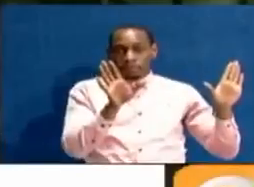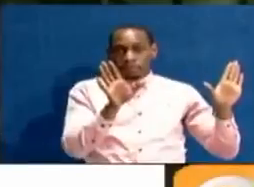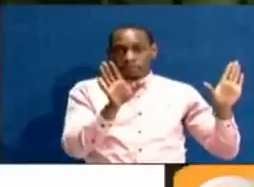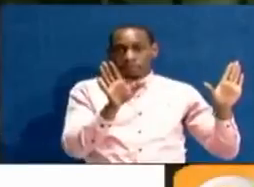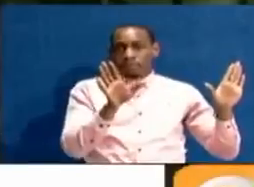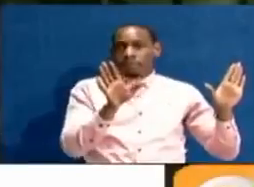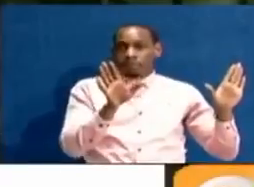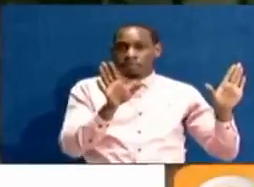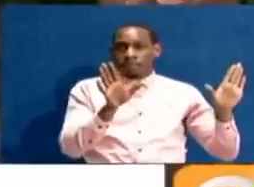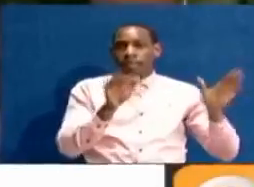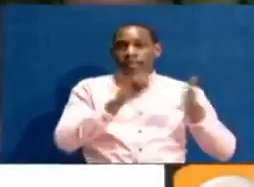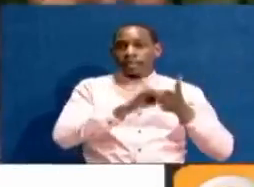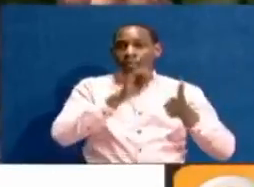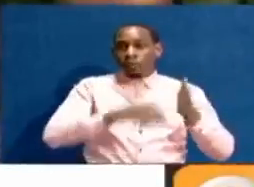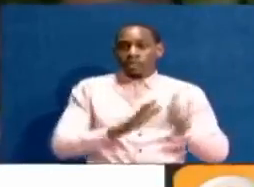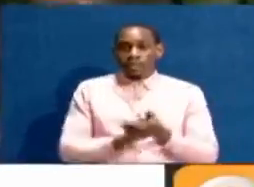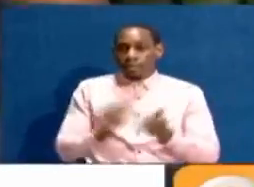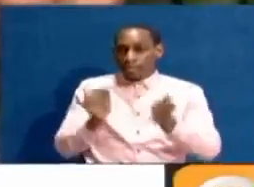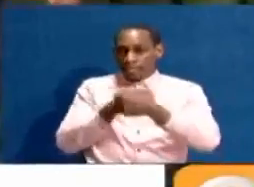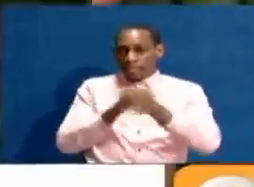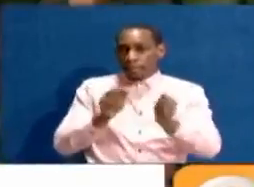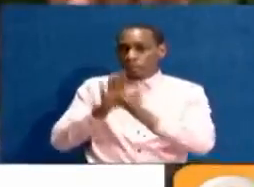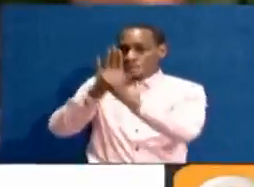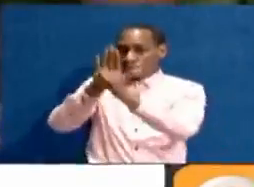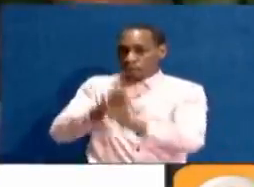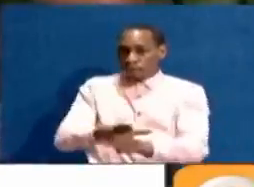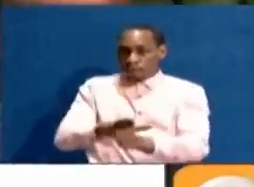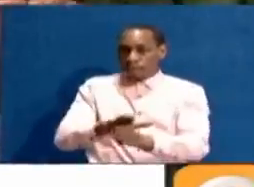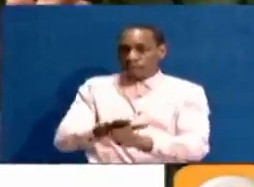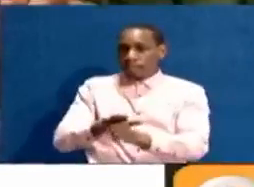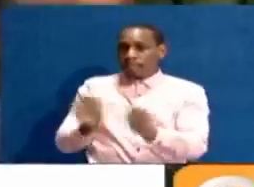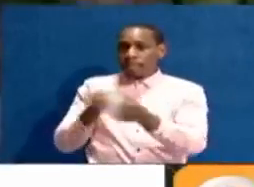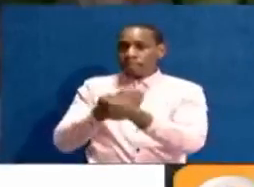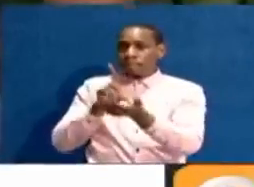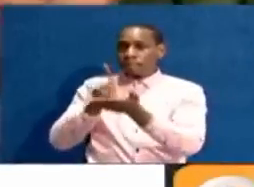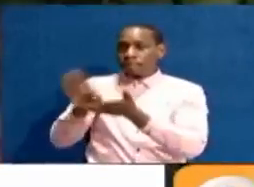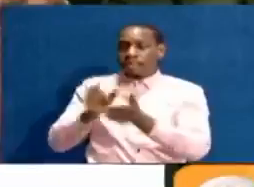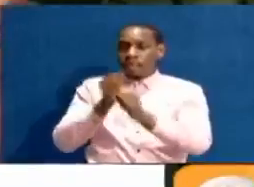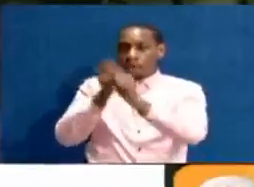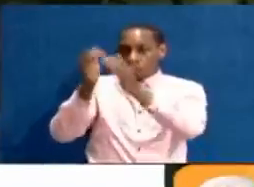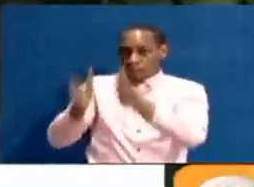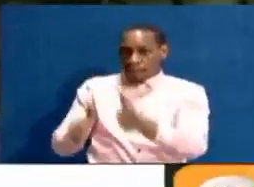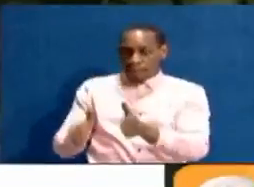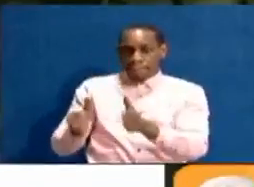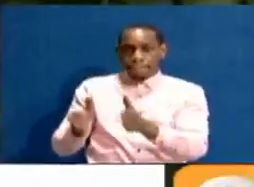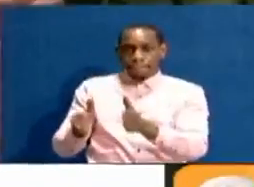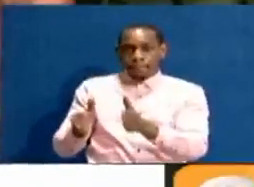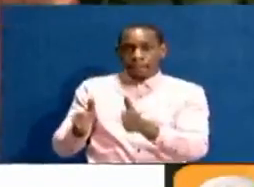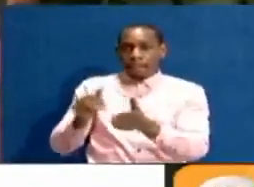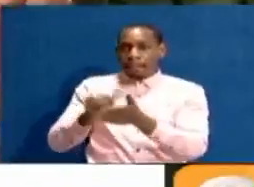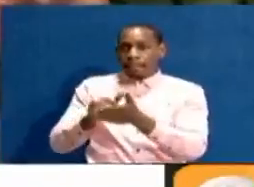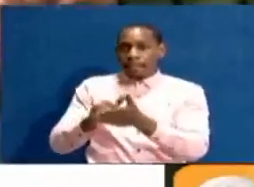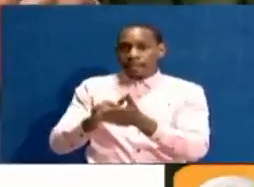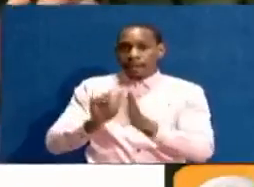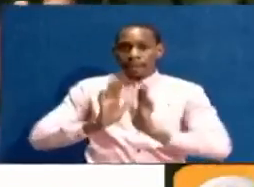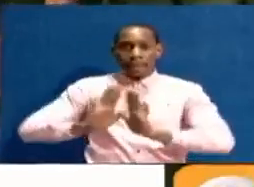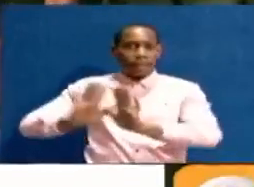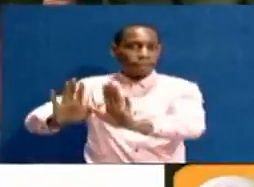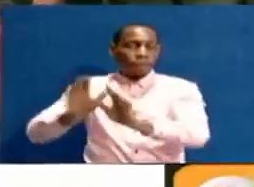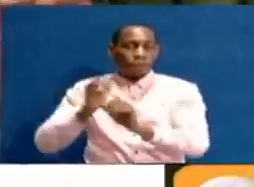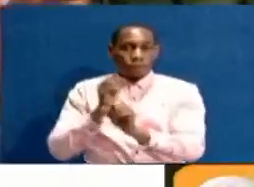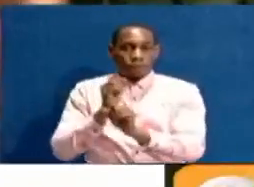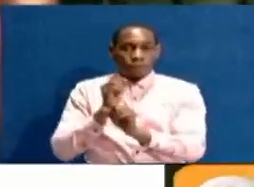Act that you cannot discriminate or dismiss an employee who has vacated